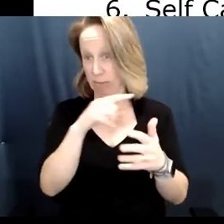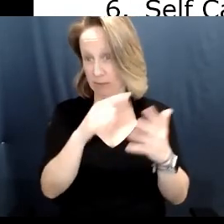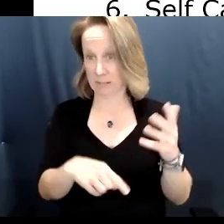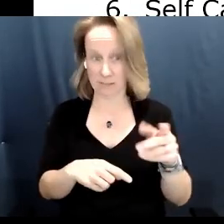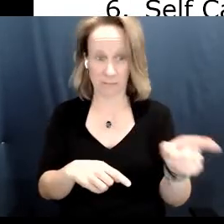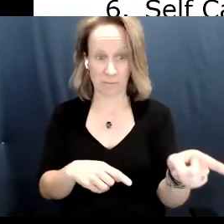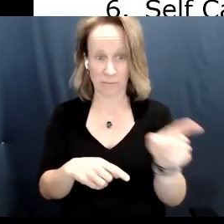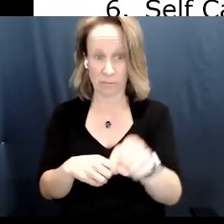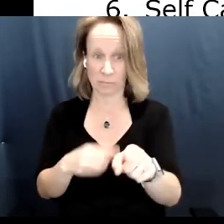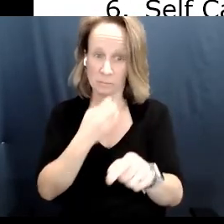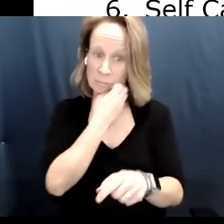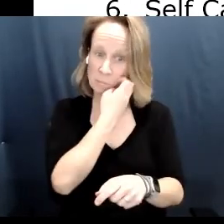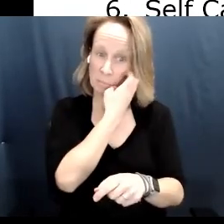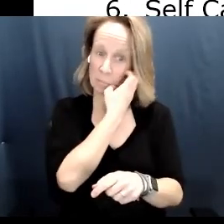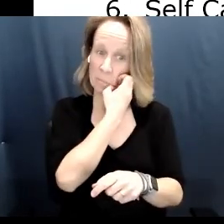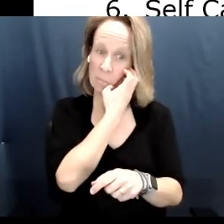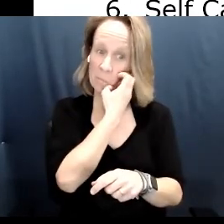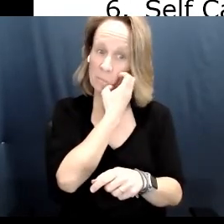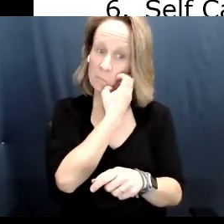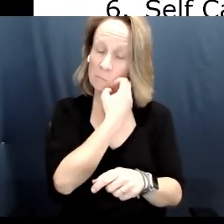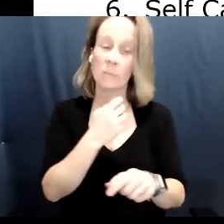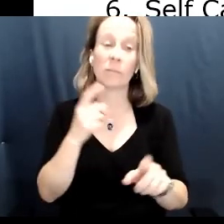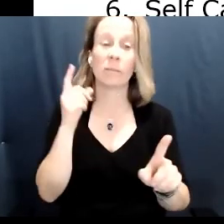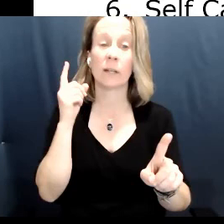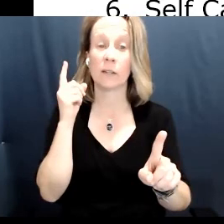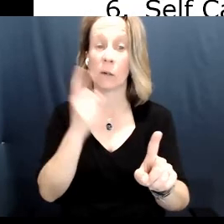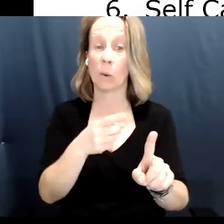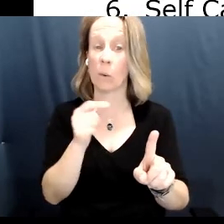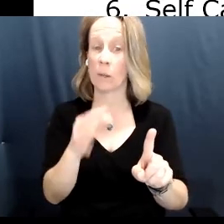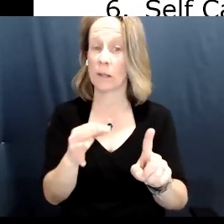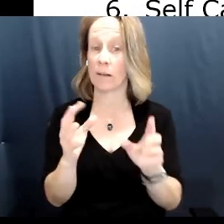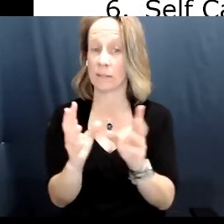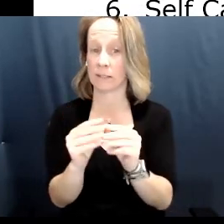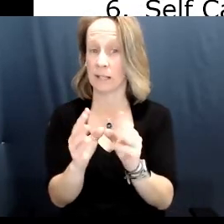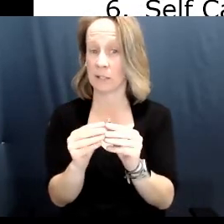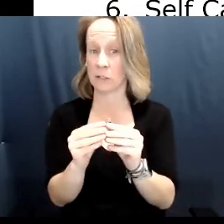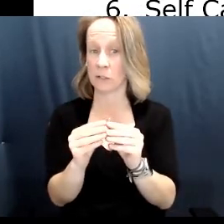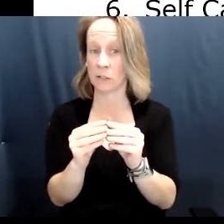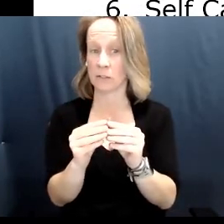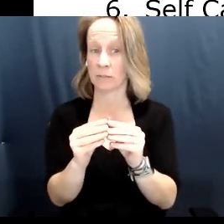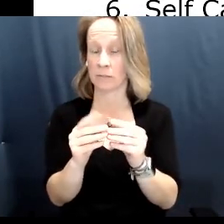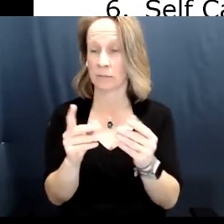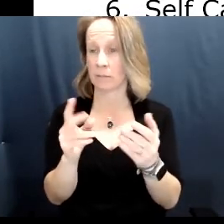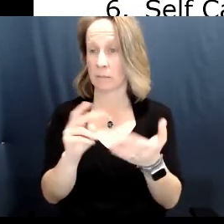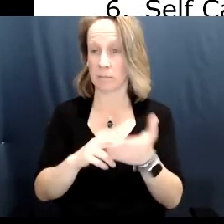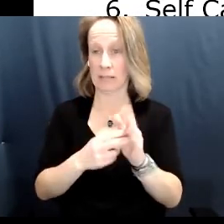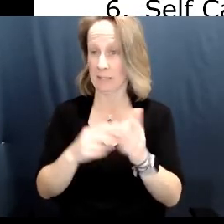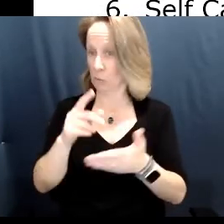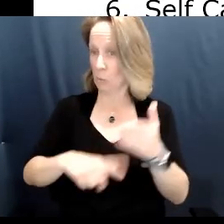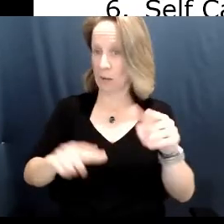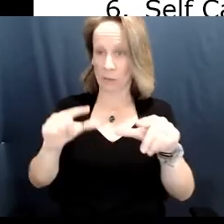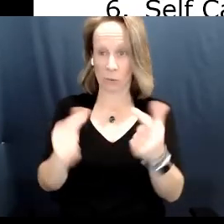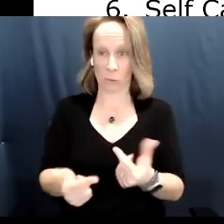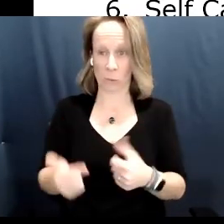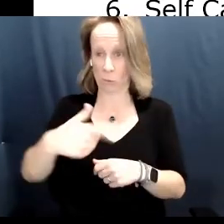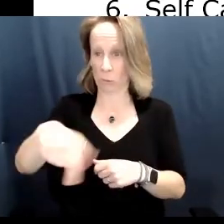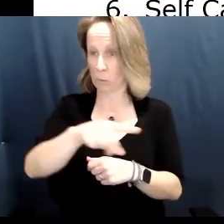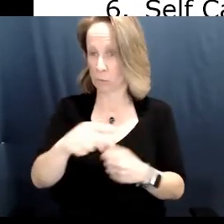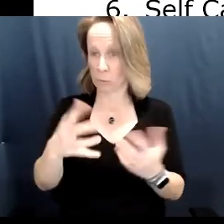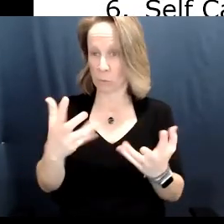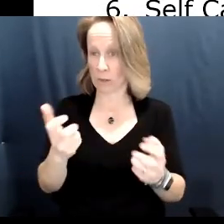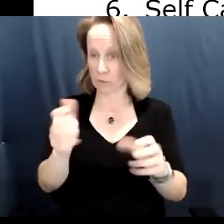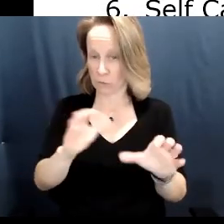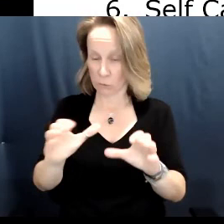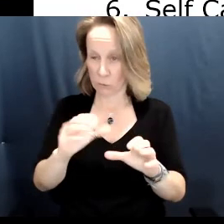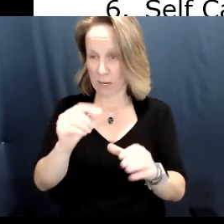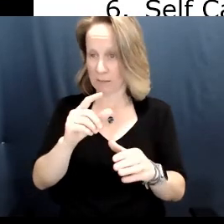The goal of the session is the objective of the group and what participants are supposed to gain from attending.